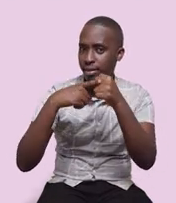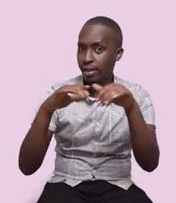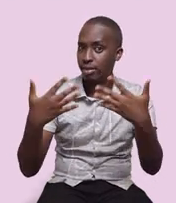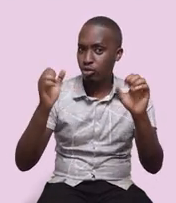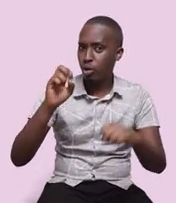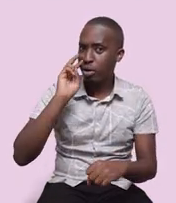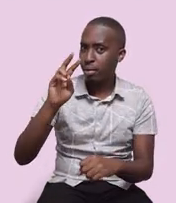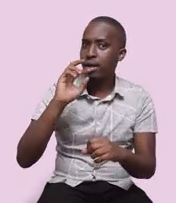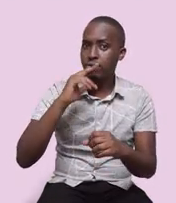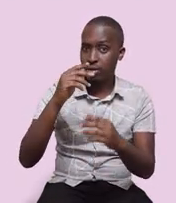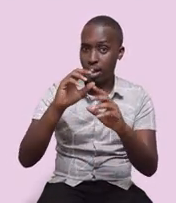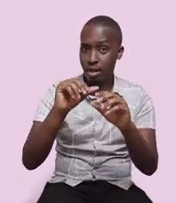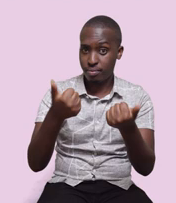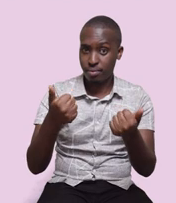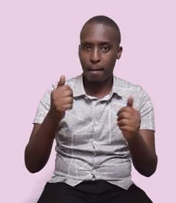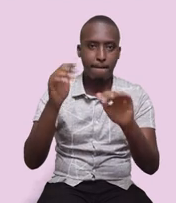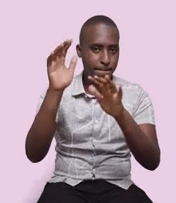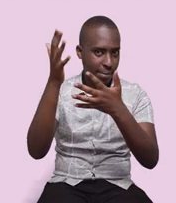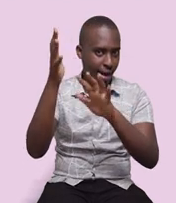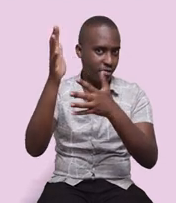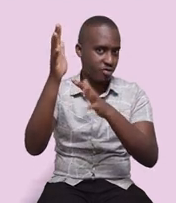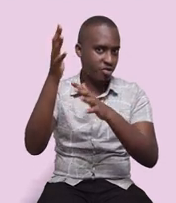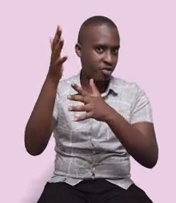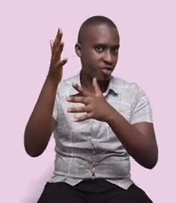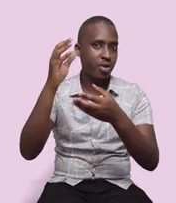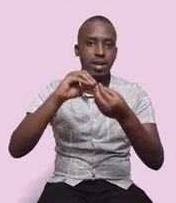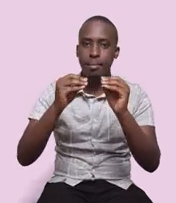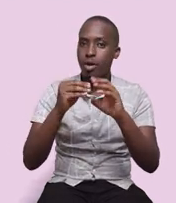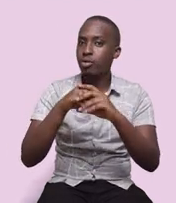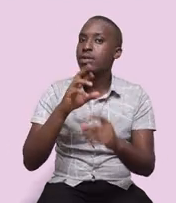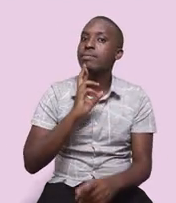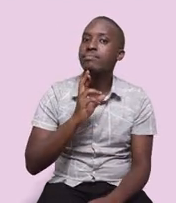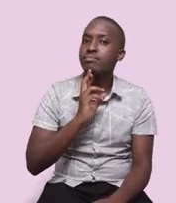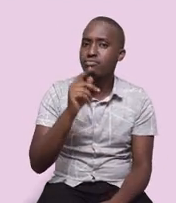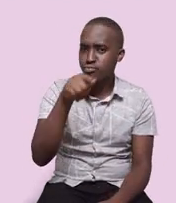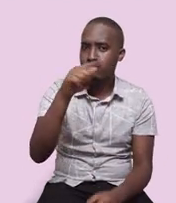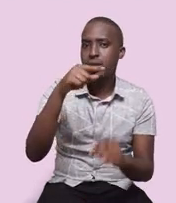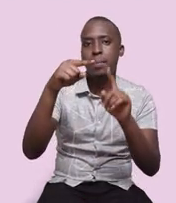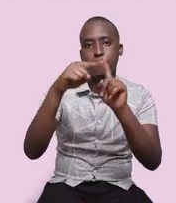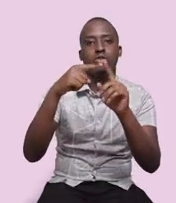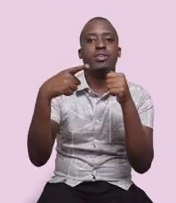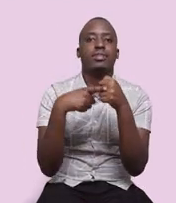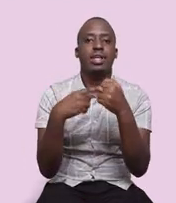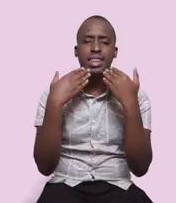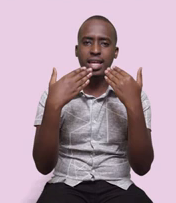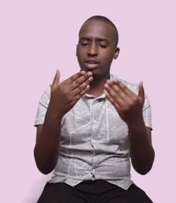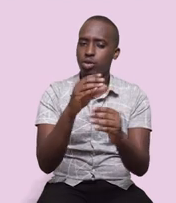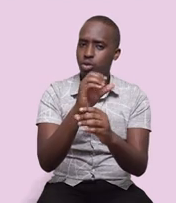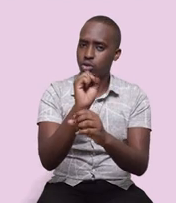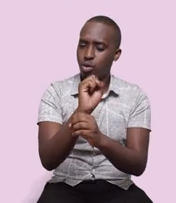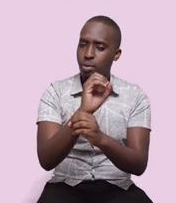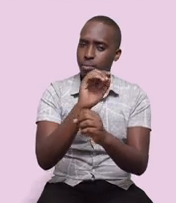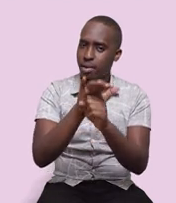correct? Bravo! The number on the red dot is positive 6. Thank you so much.